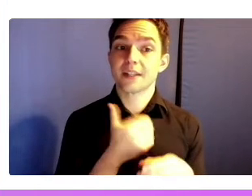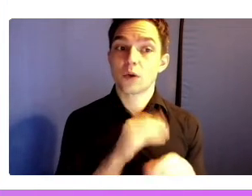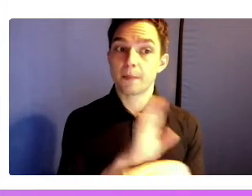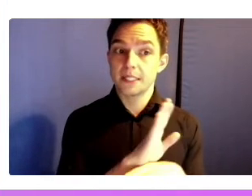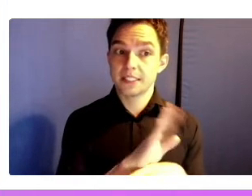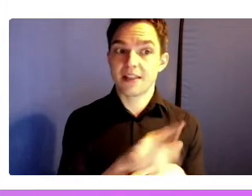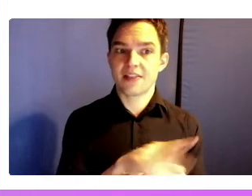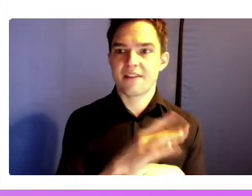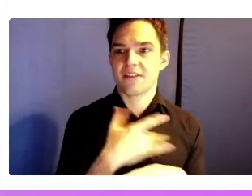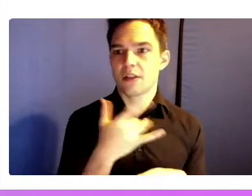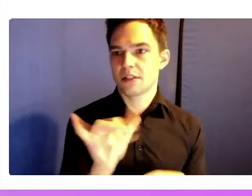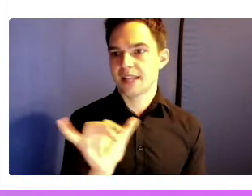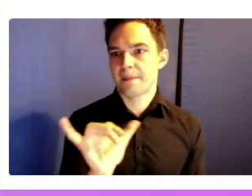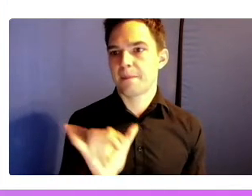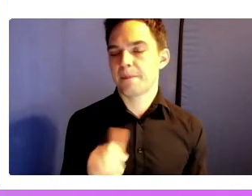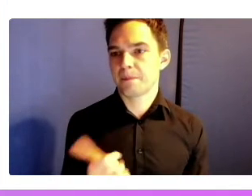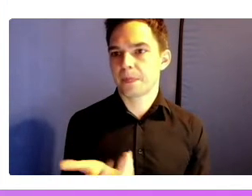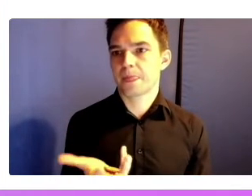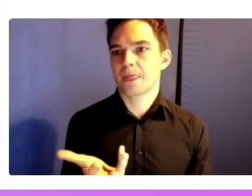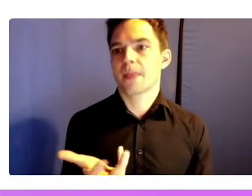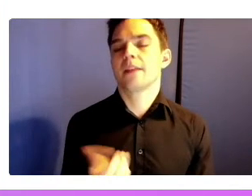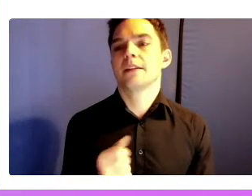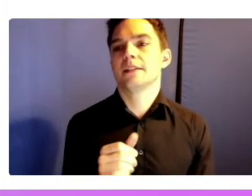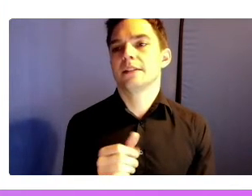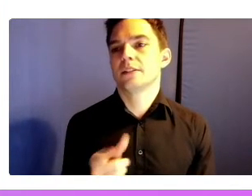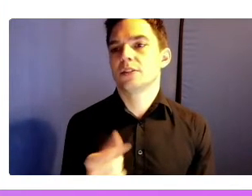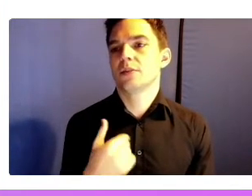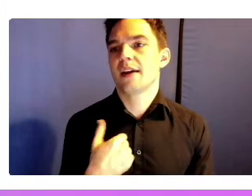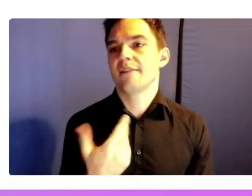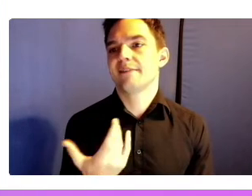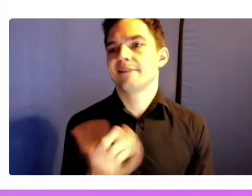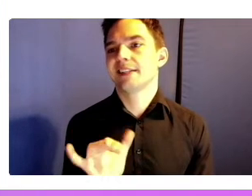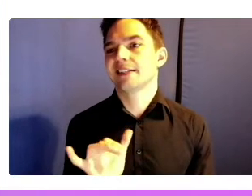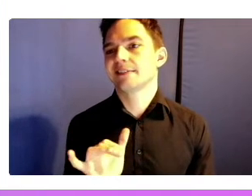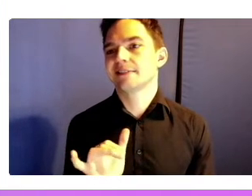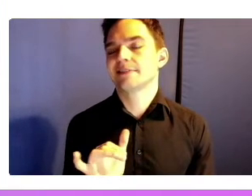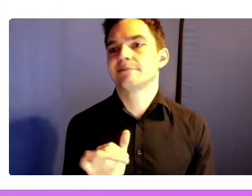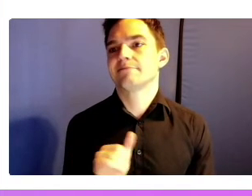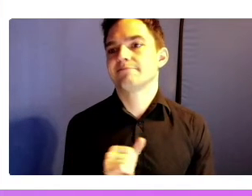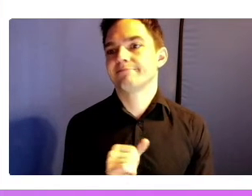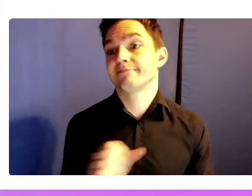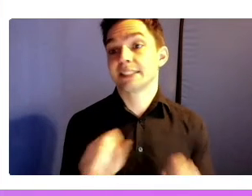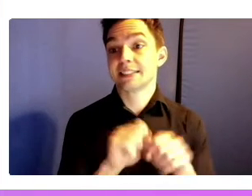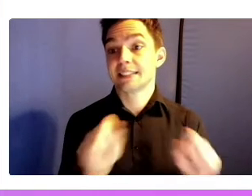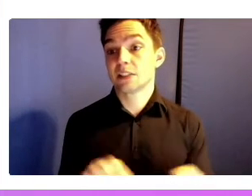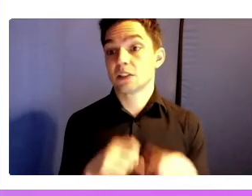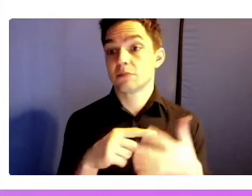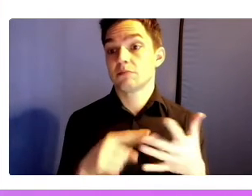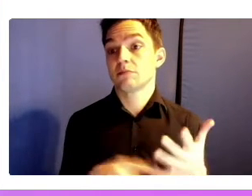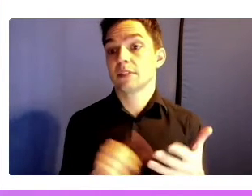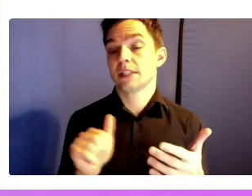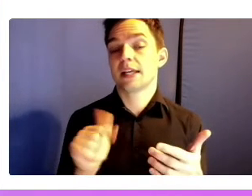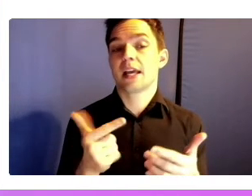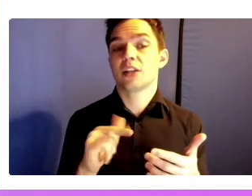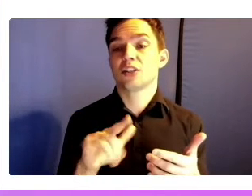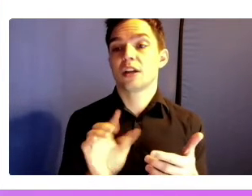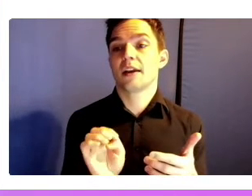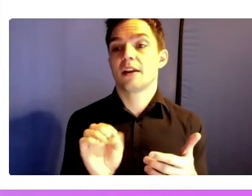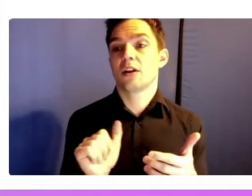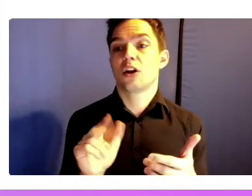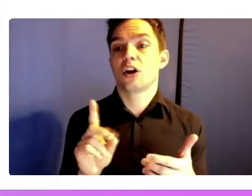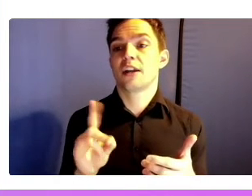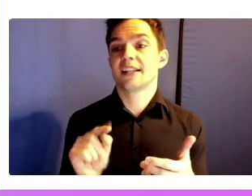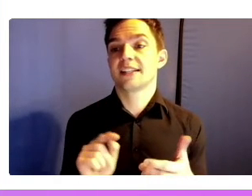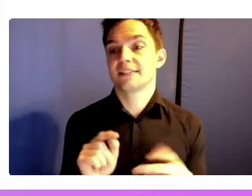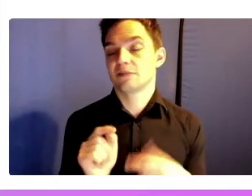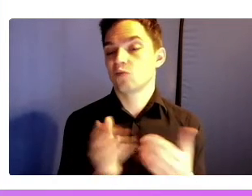that too. You have these systems, agiles or audits,